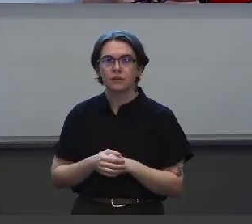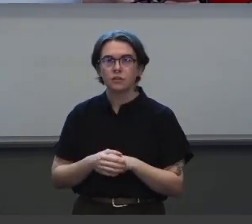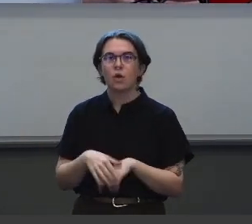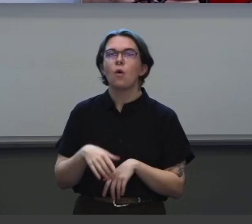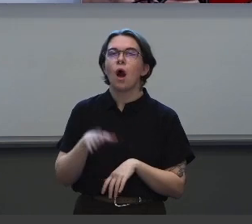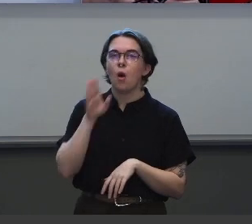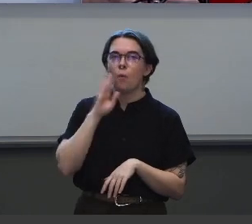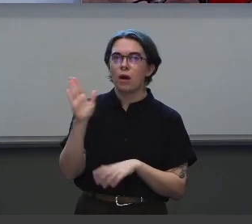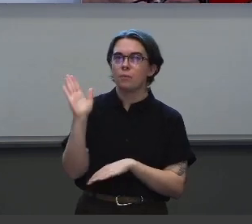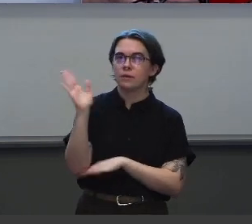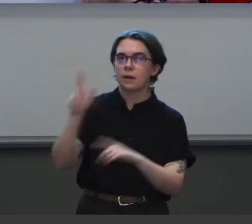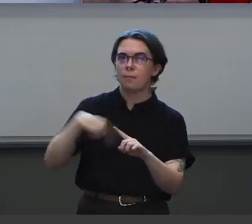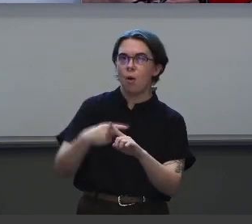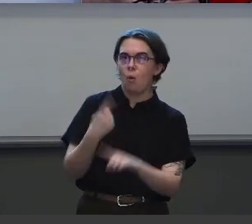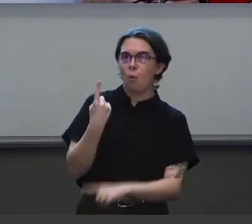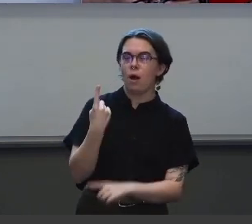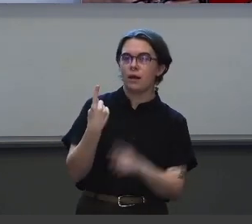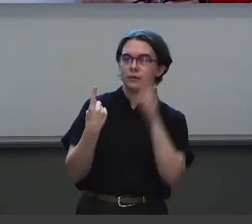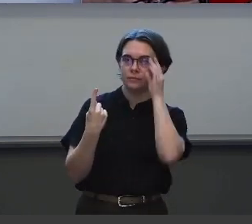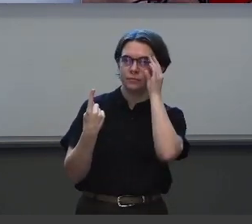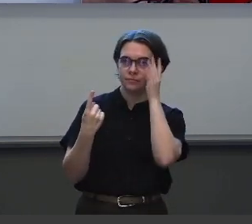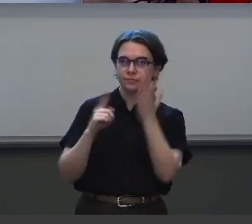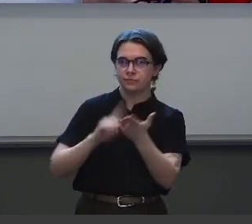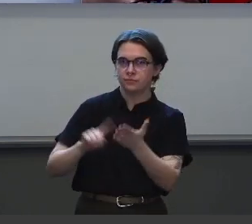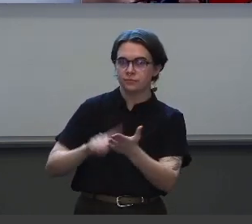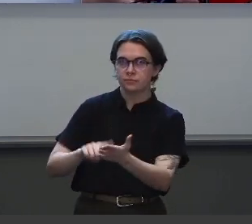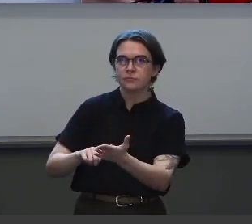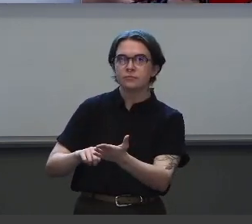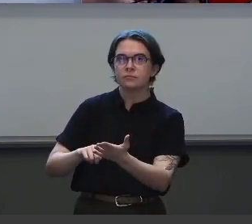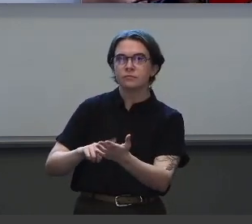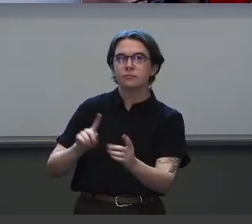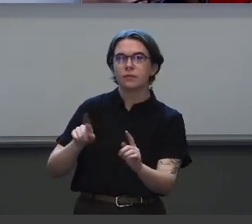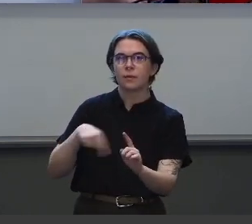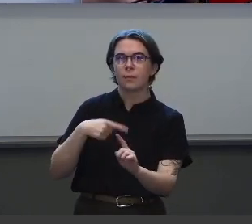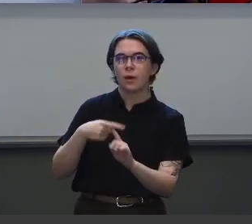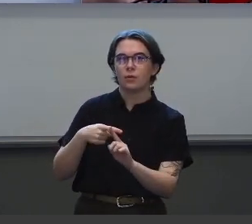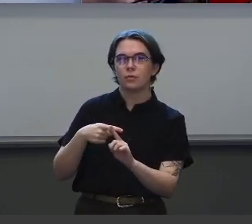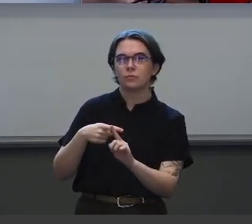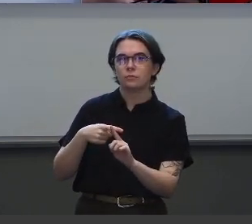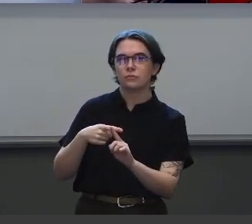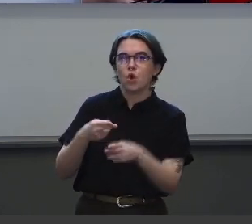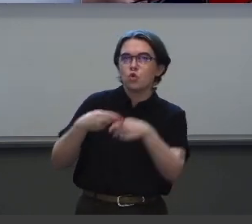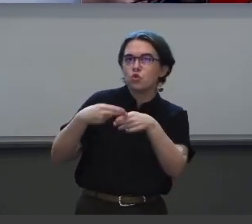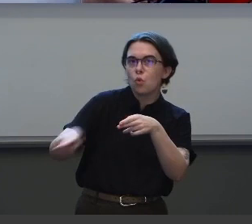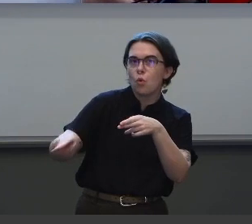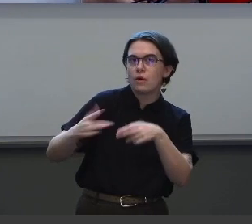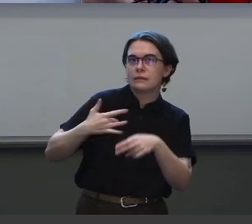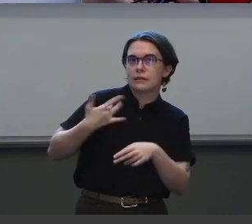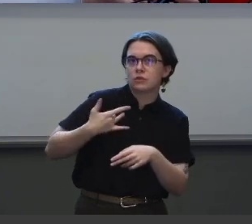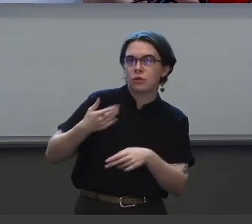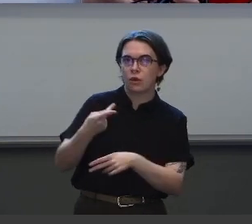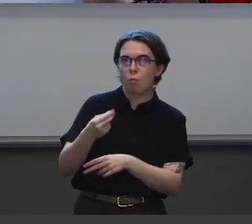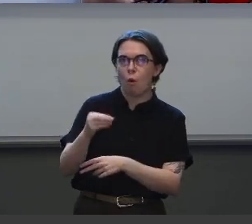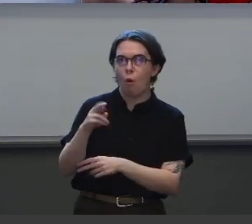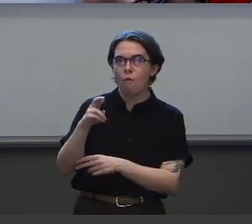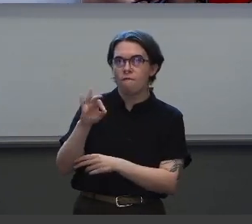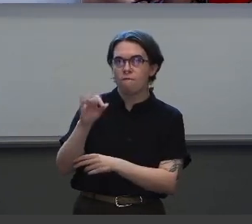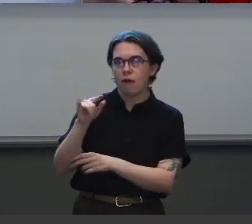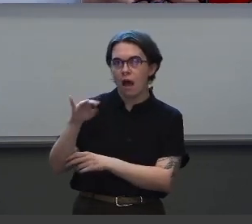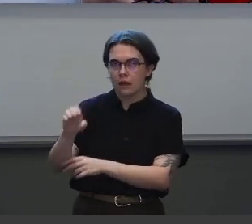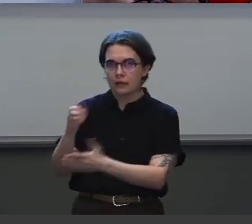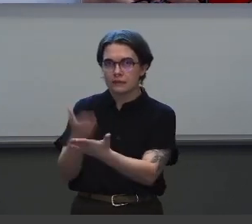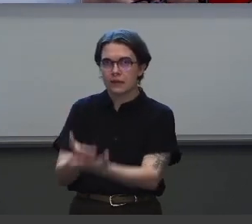performed on short sensory profile data that we collected from 599 autistic youth.